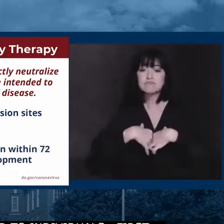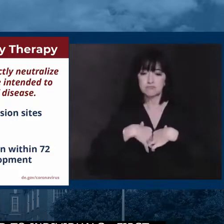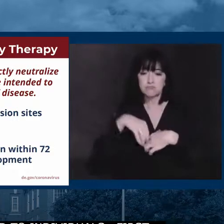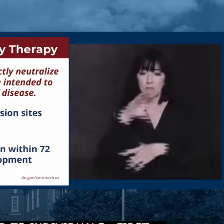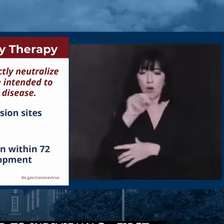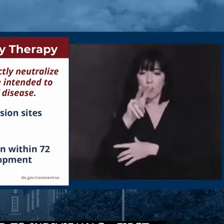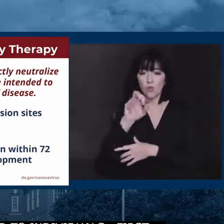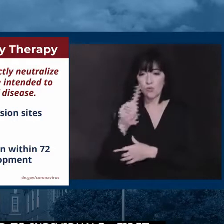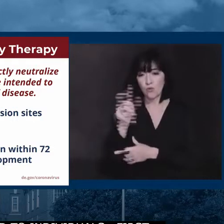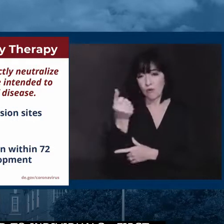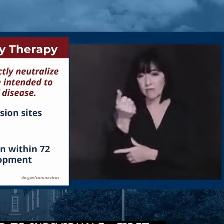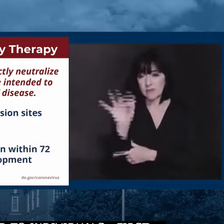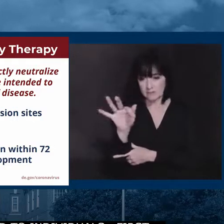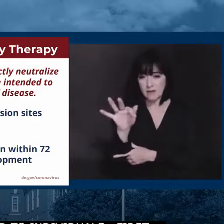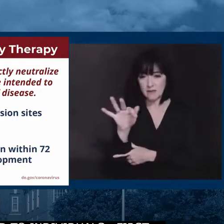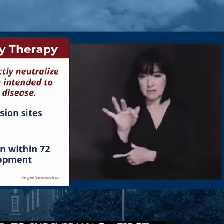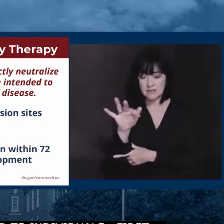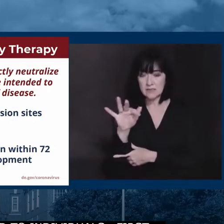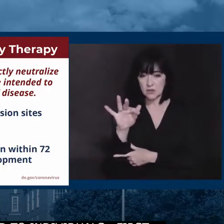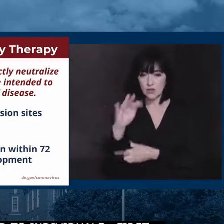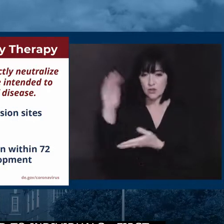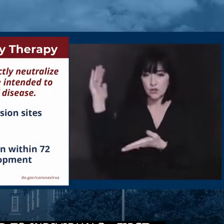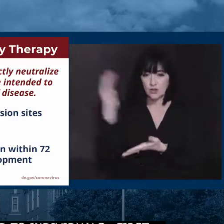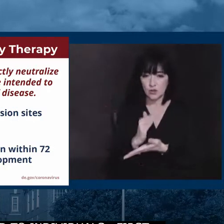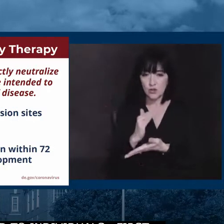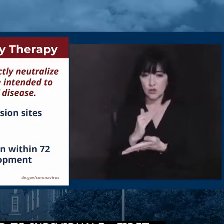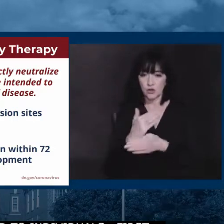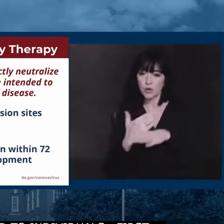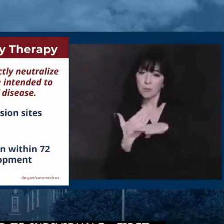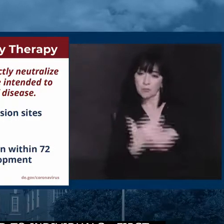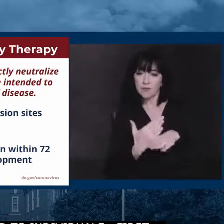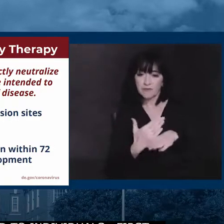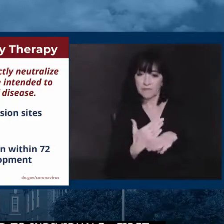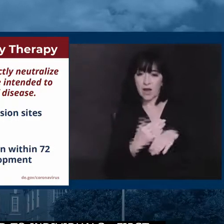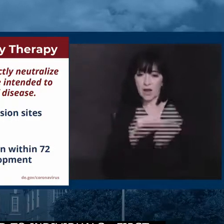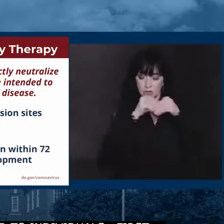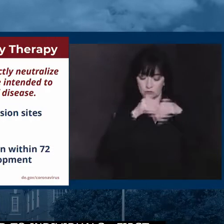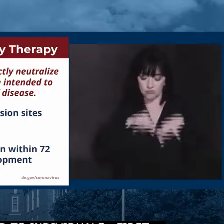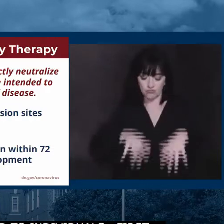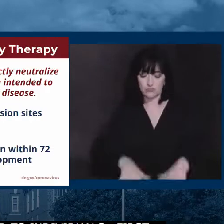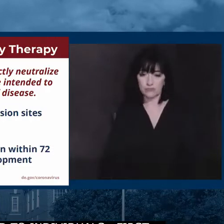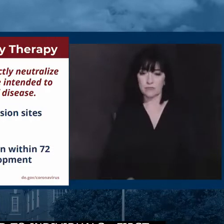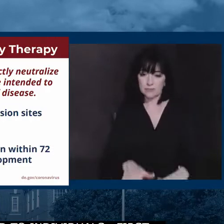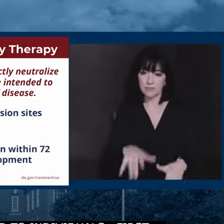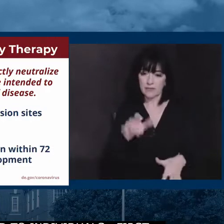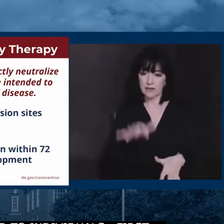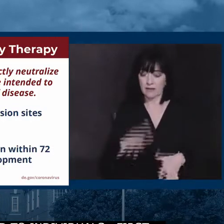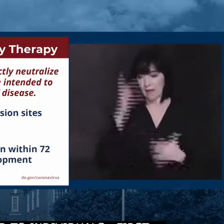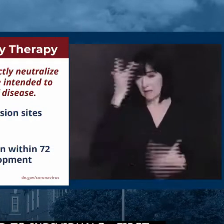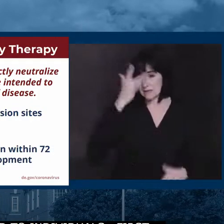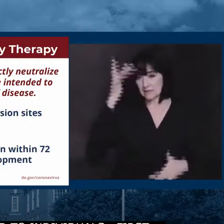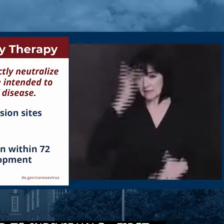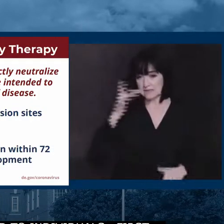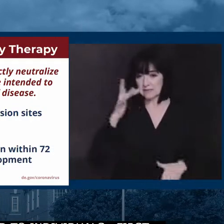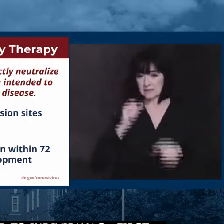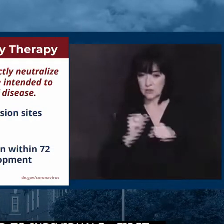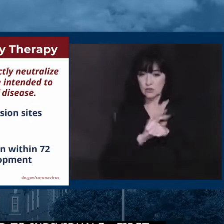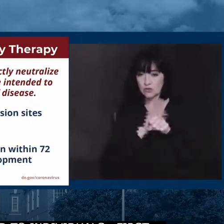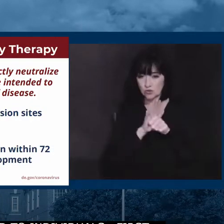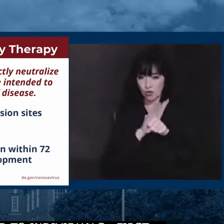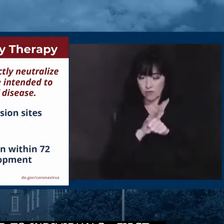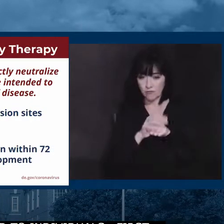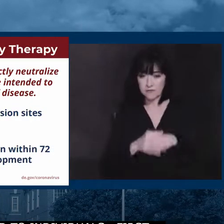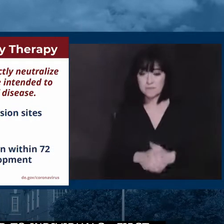to prevent the progression of the disease. Now, these antibodies are given by IV, so they have to be given at